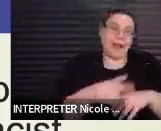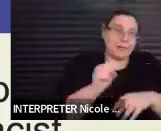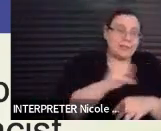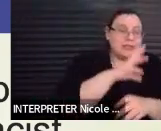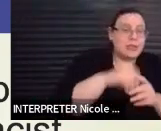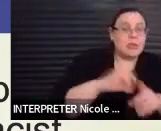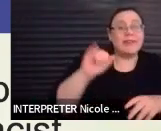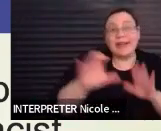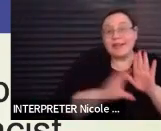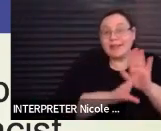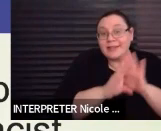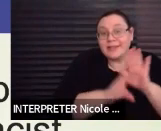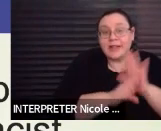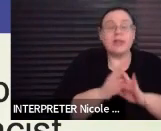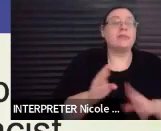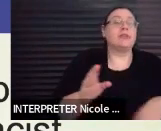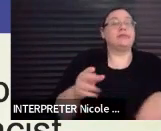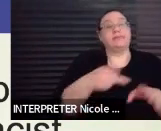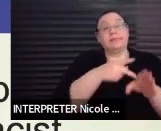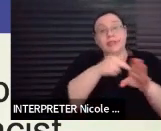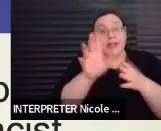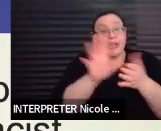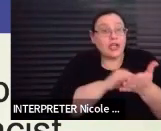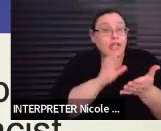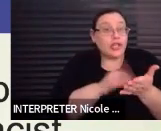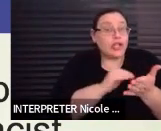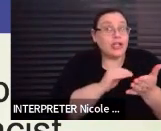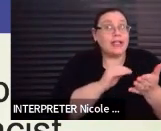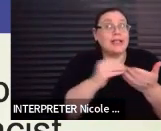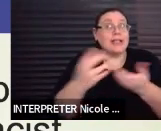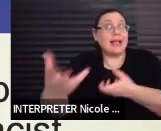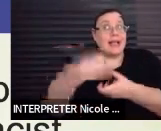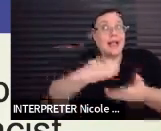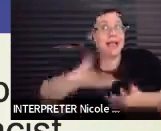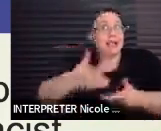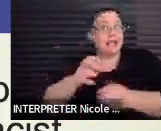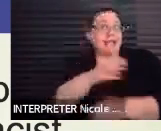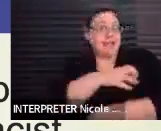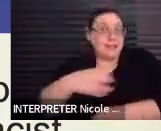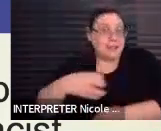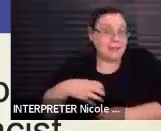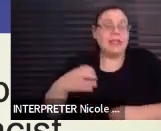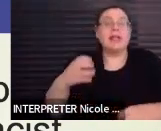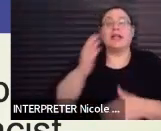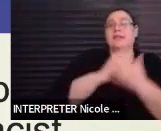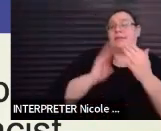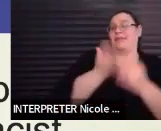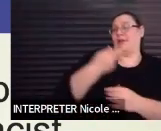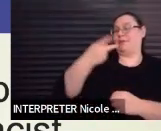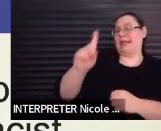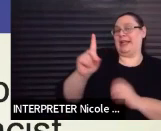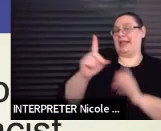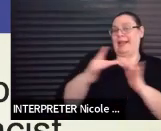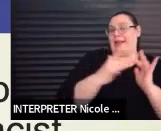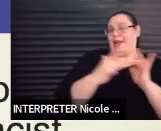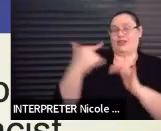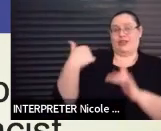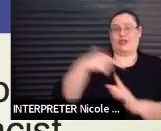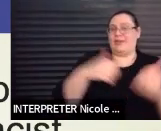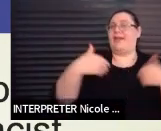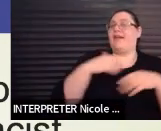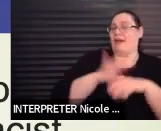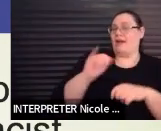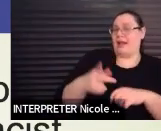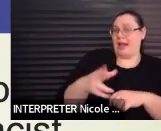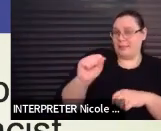faculty development, professional learning and engagement committee, and some of our PD liaisons that we have on campus. So